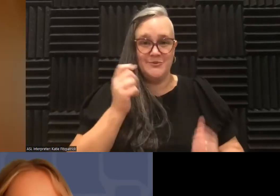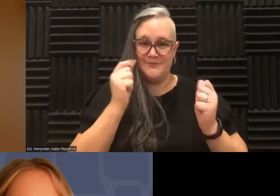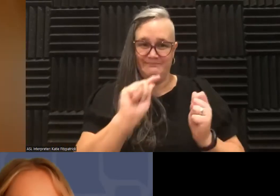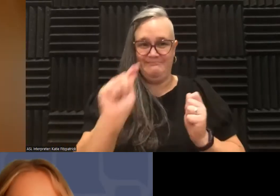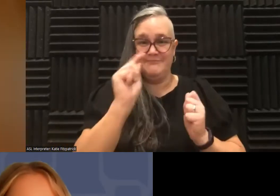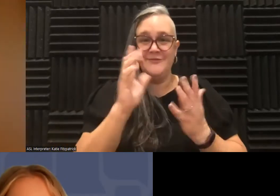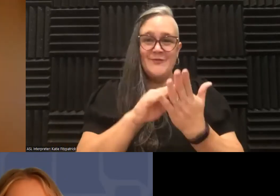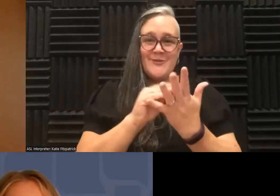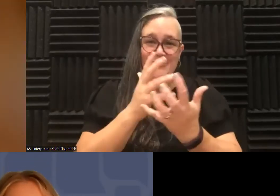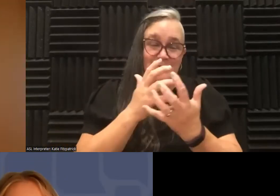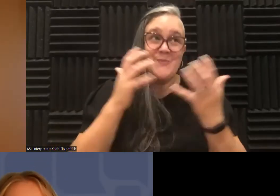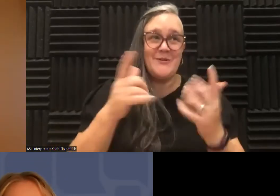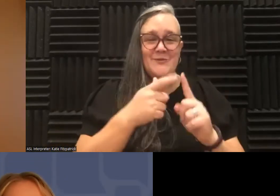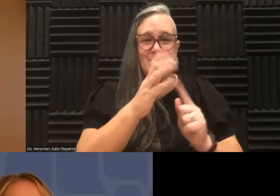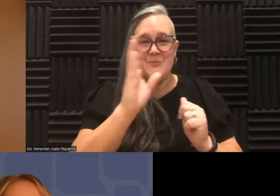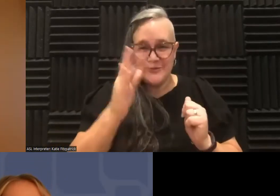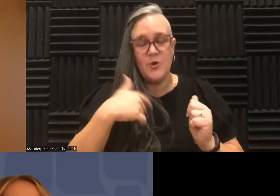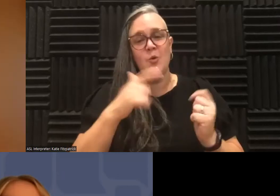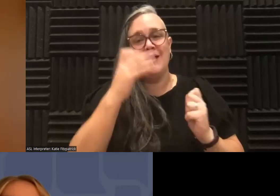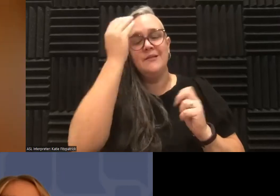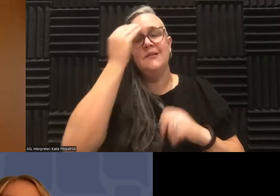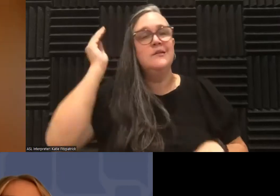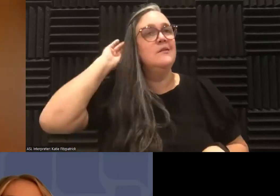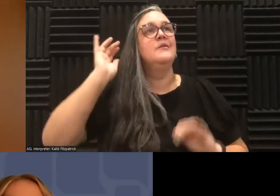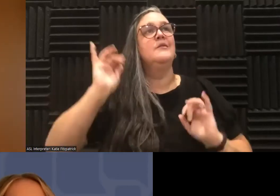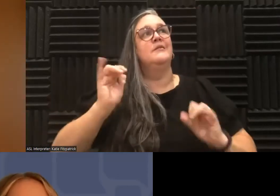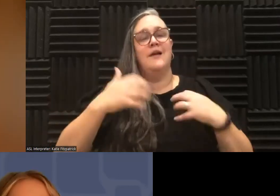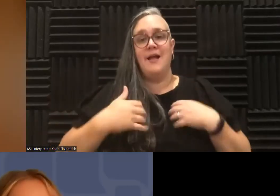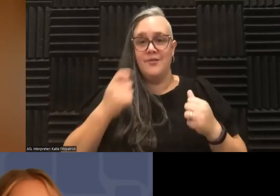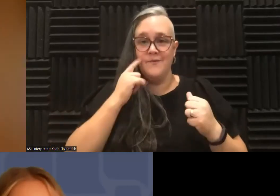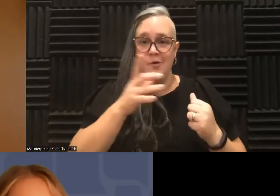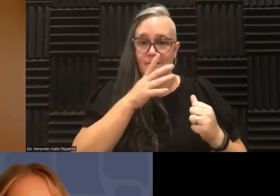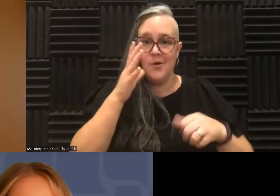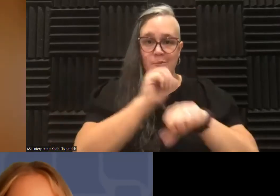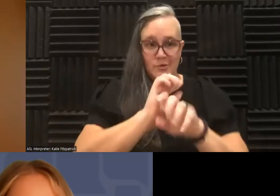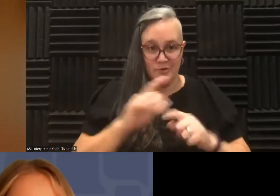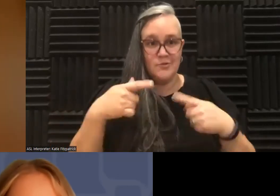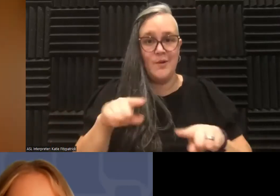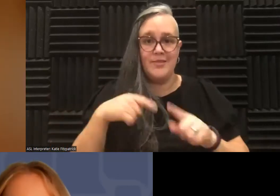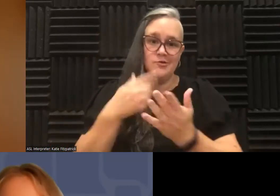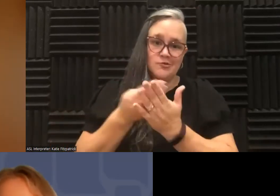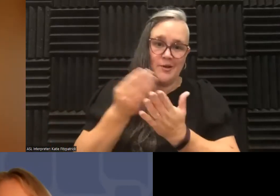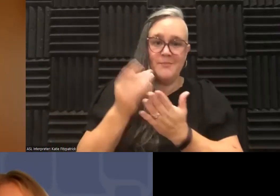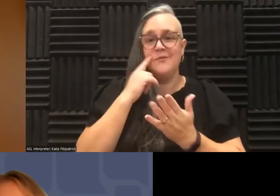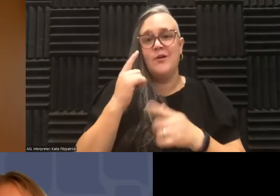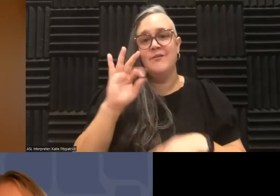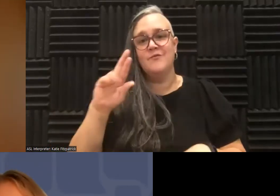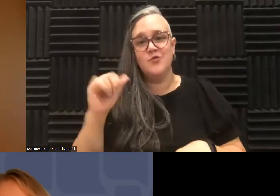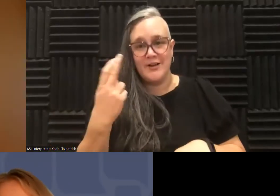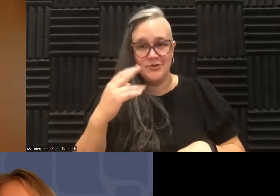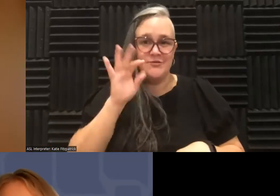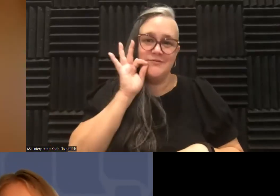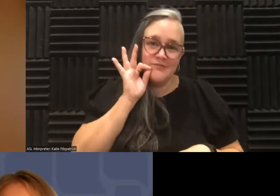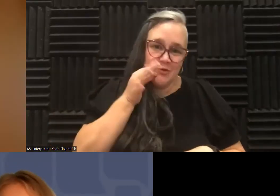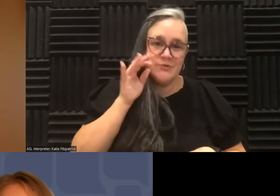will keep in mind farm workers and their health when they're shopping for fresh produce, such as asparagus, apples,